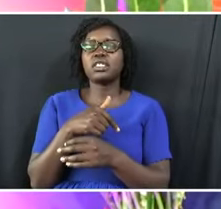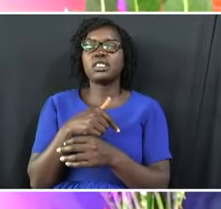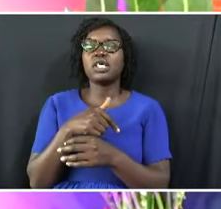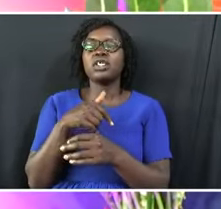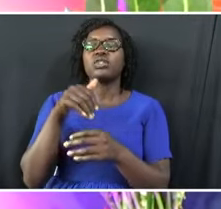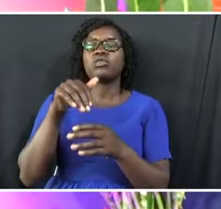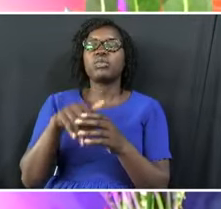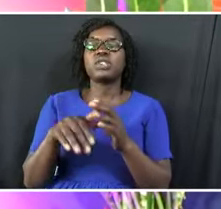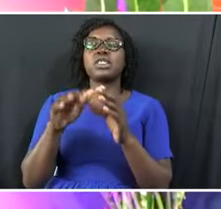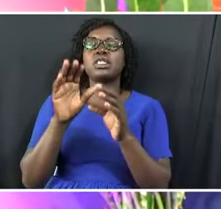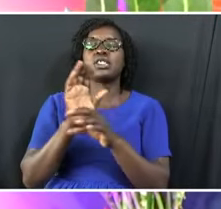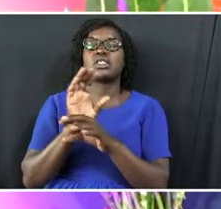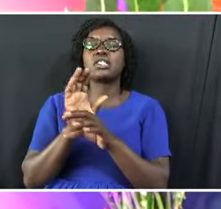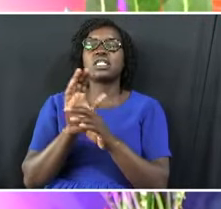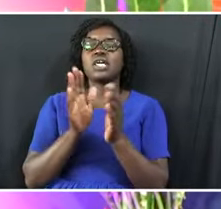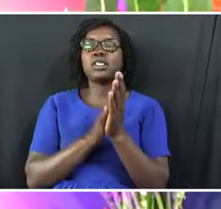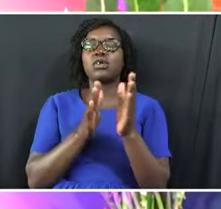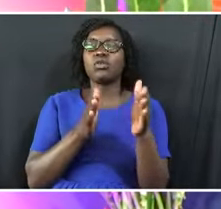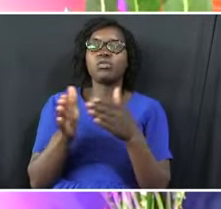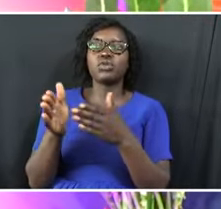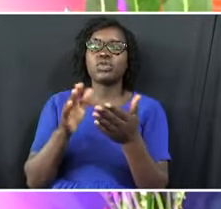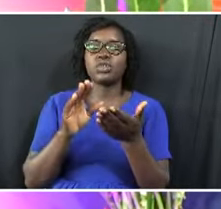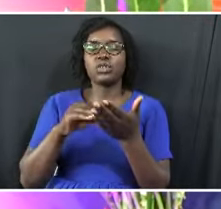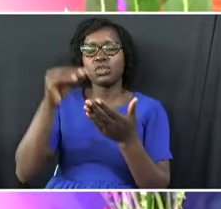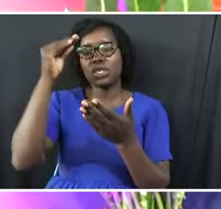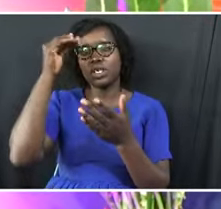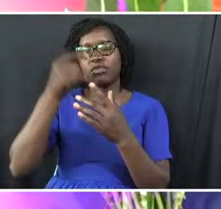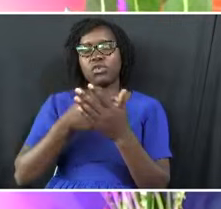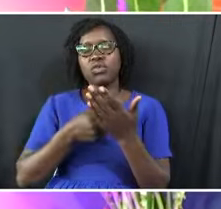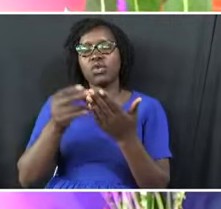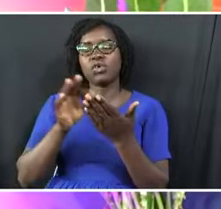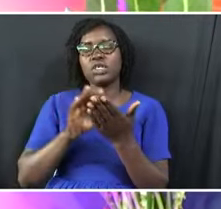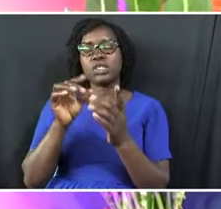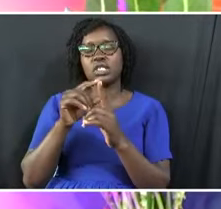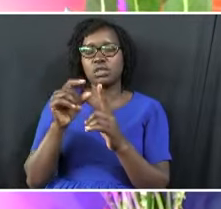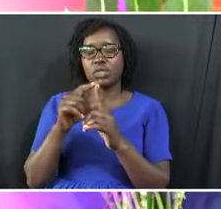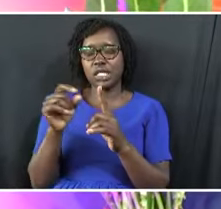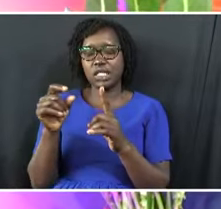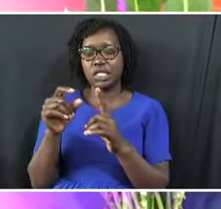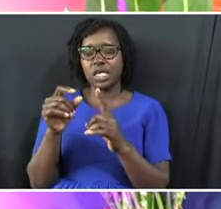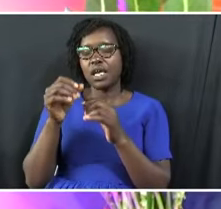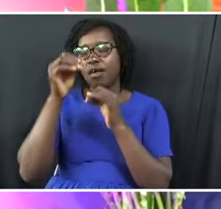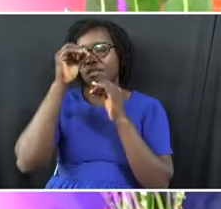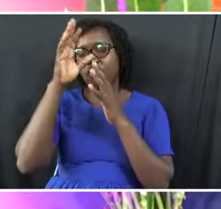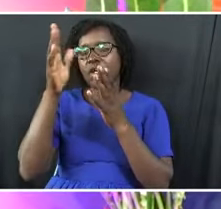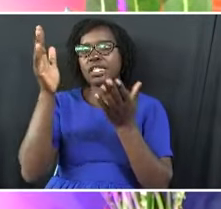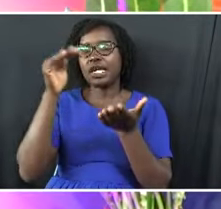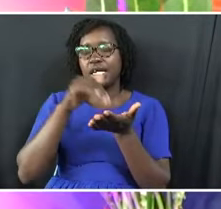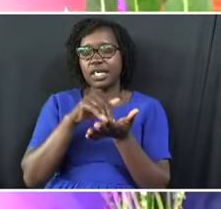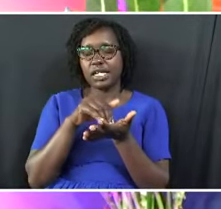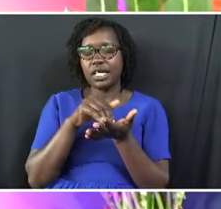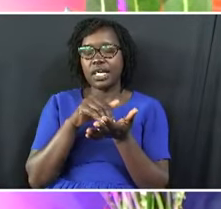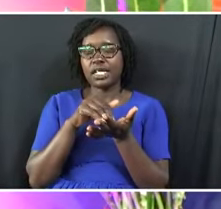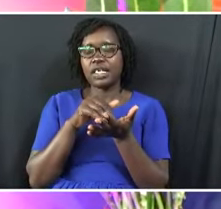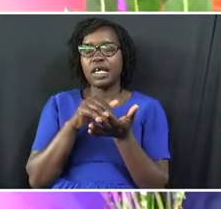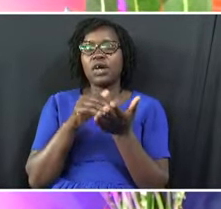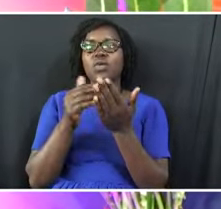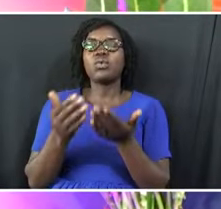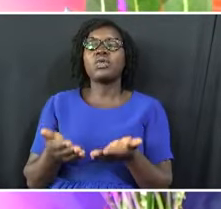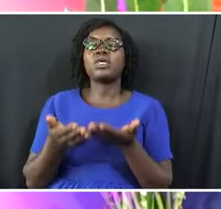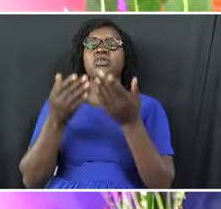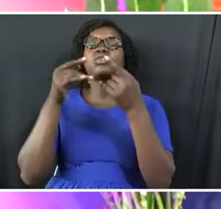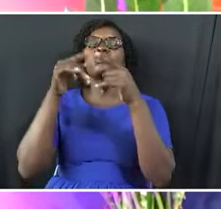this church and the opportunity to learn from your old scriptures. My Father, once again, exalt